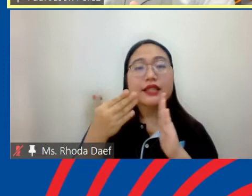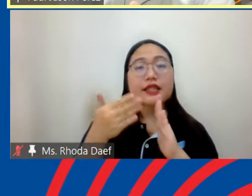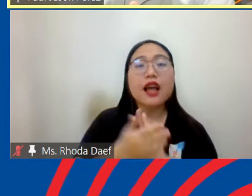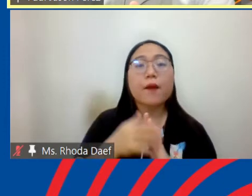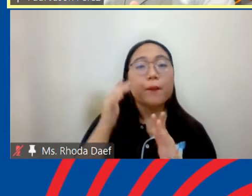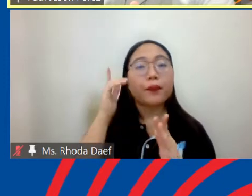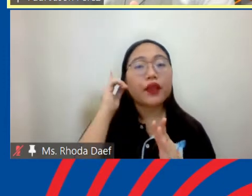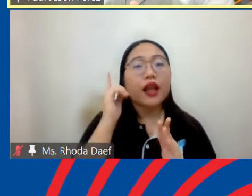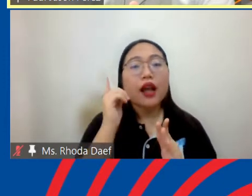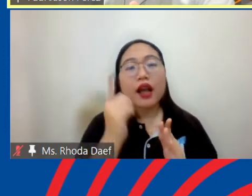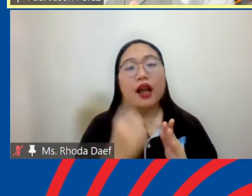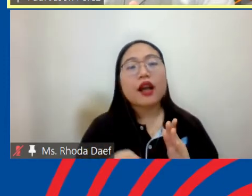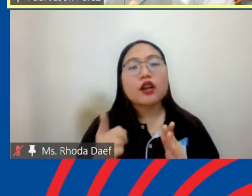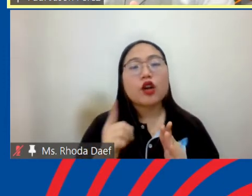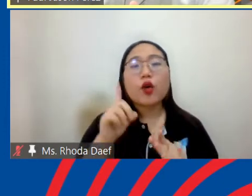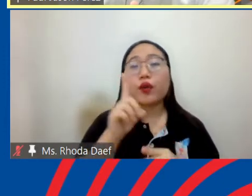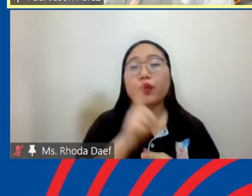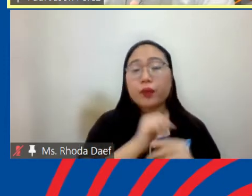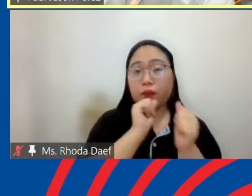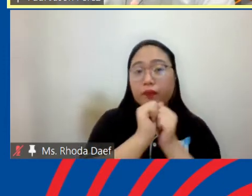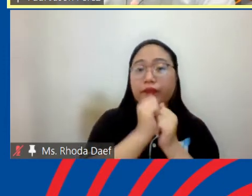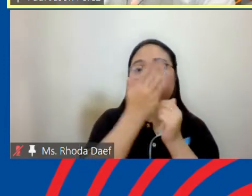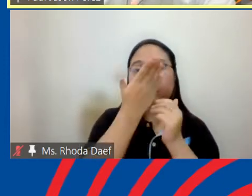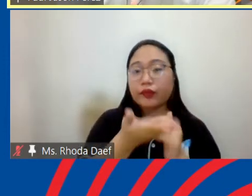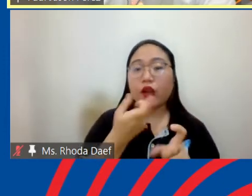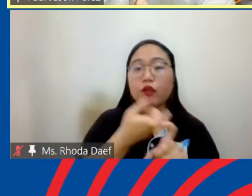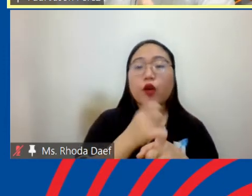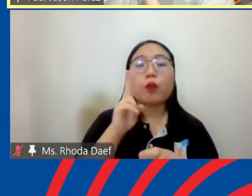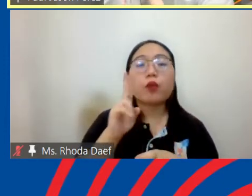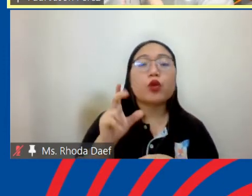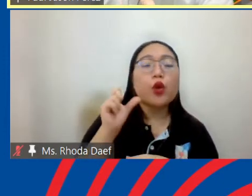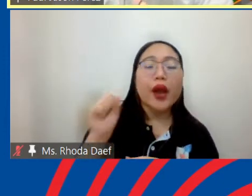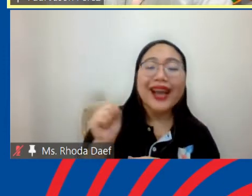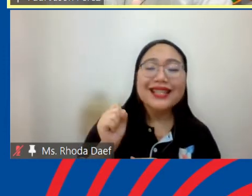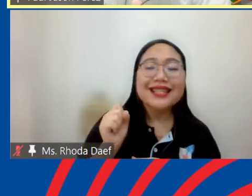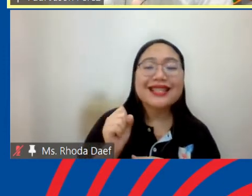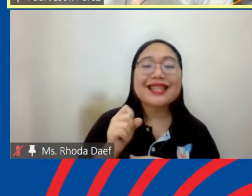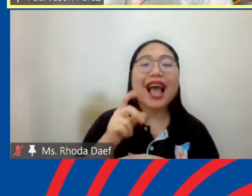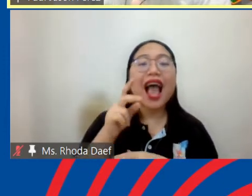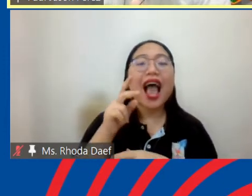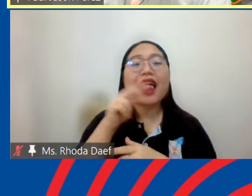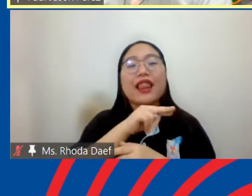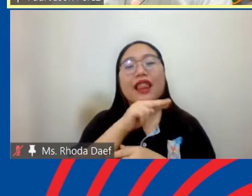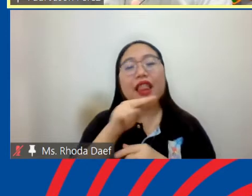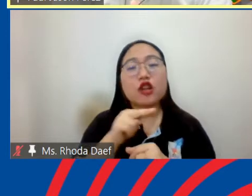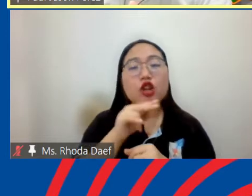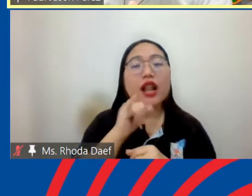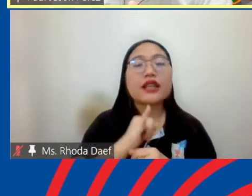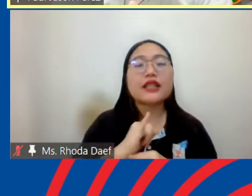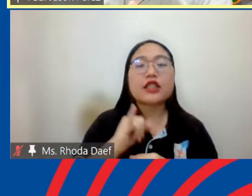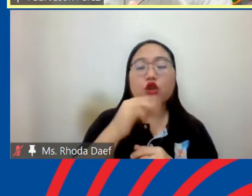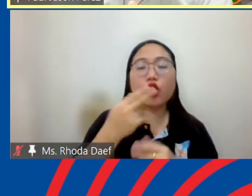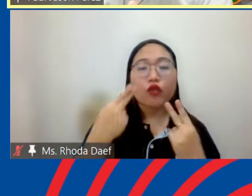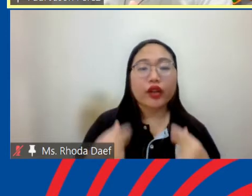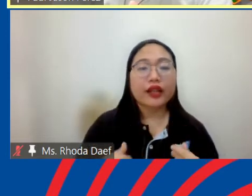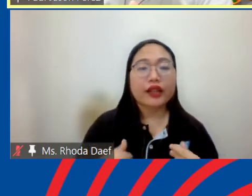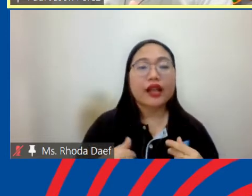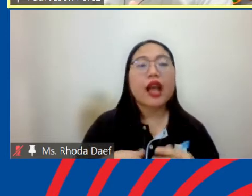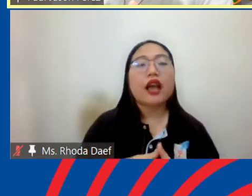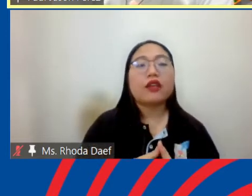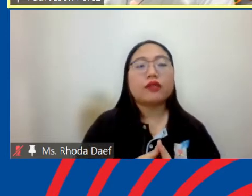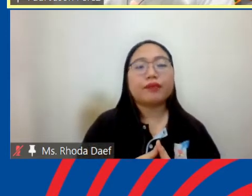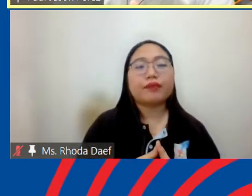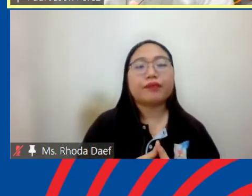National Institutes of Health from the United States. So according to them, research data are recorded